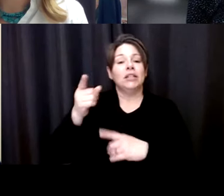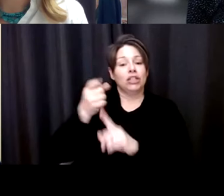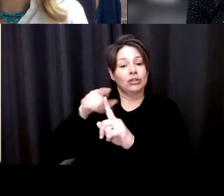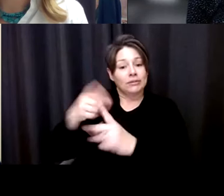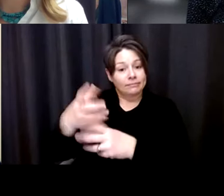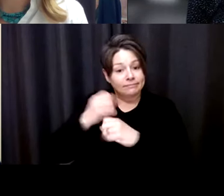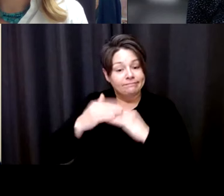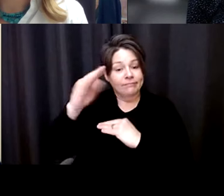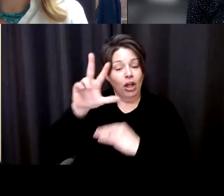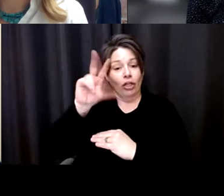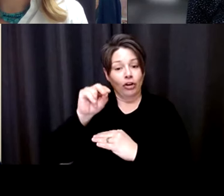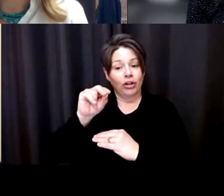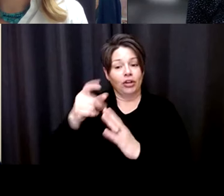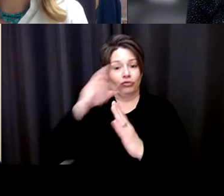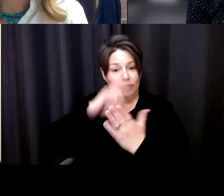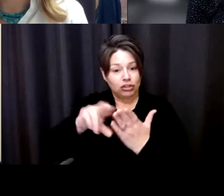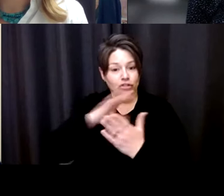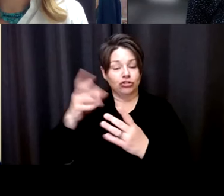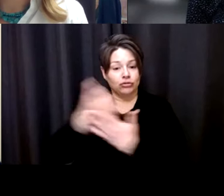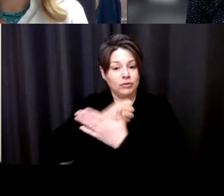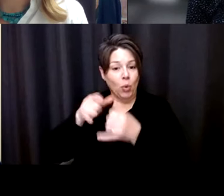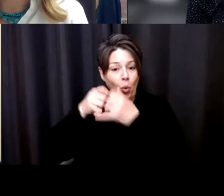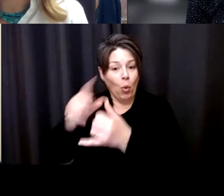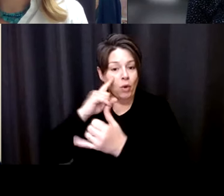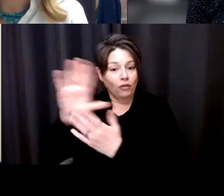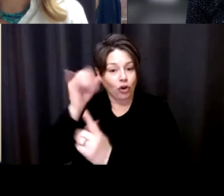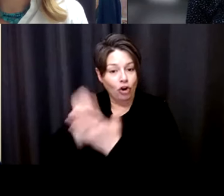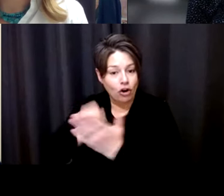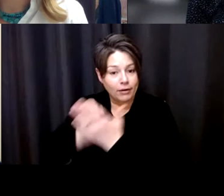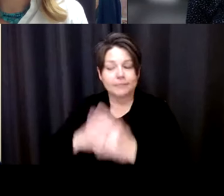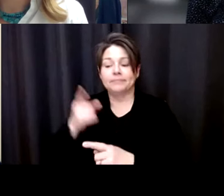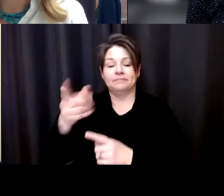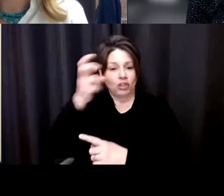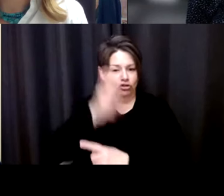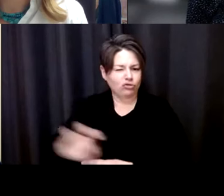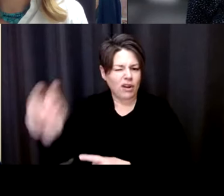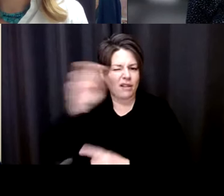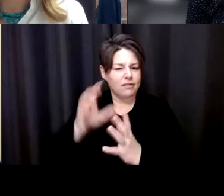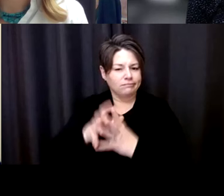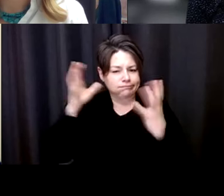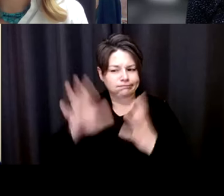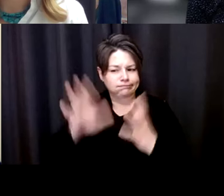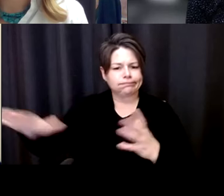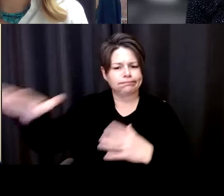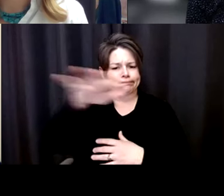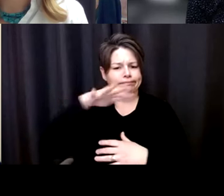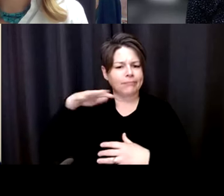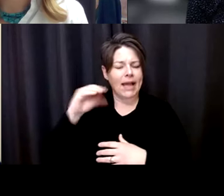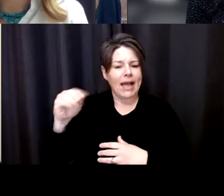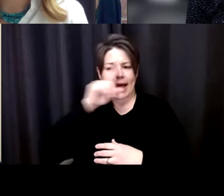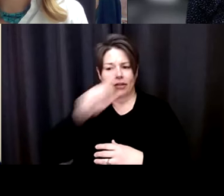30 research and achievement awards for her art. She has traveled extensively and has had